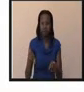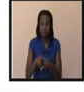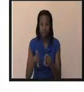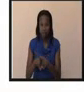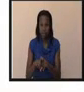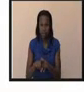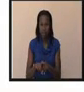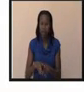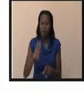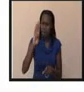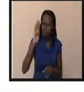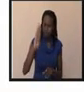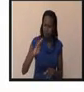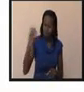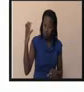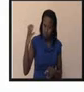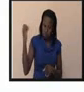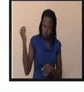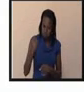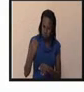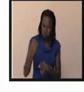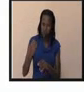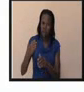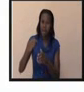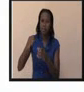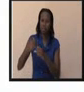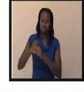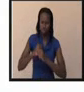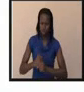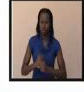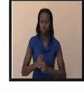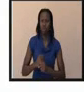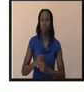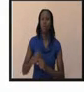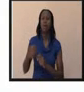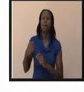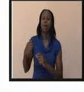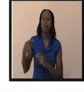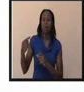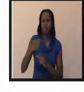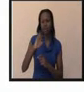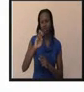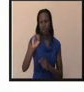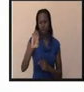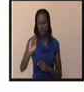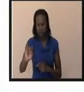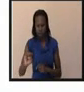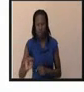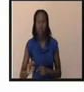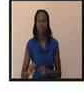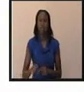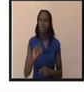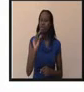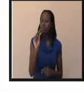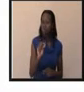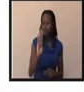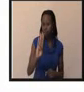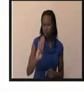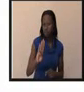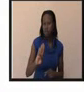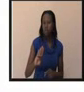B represents a stronger gene or a dominant gene. Okay, and a small letter B represents a recessive